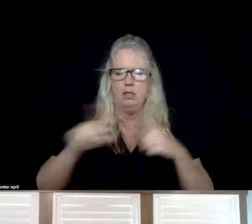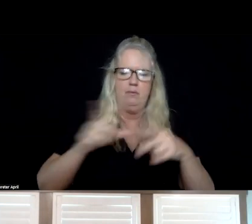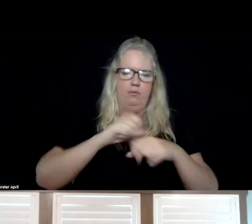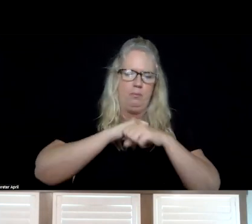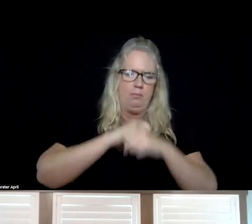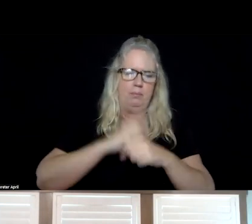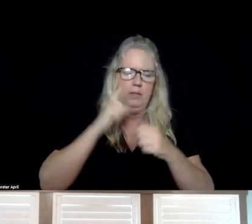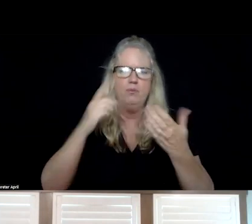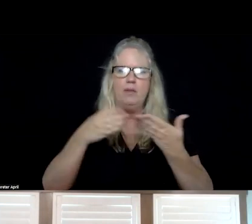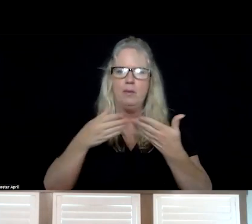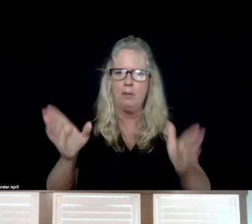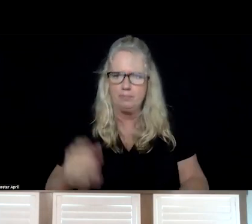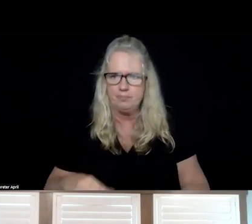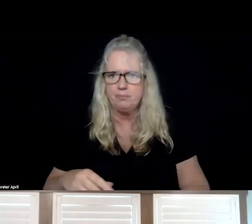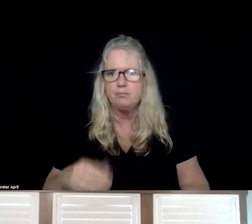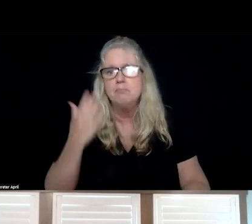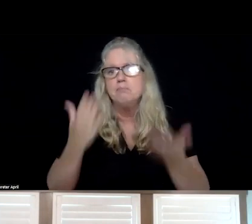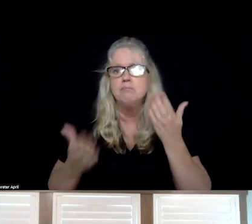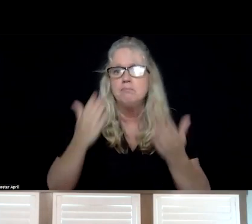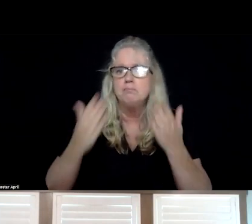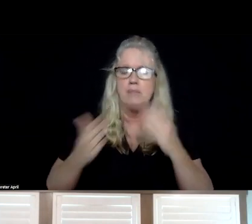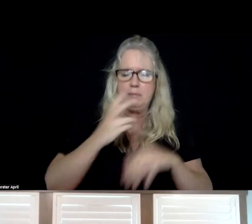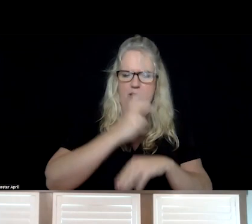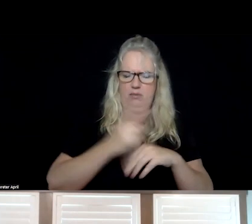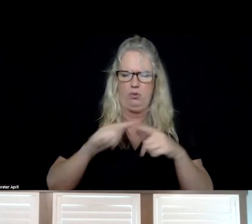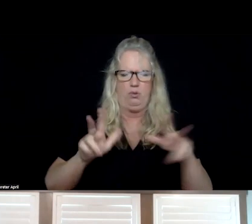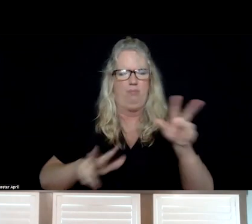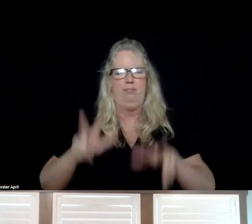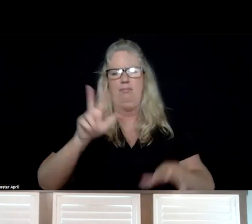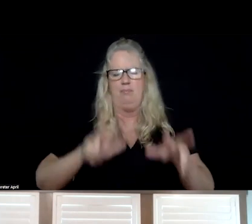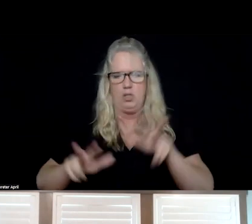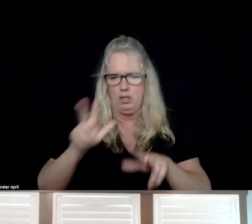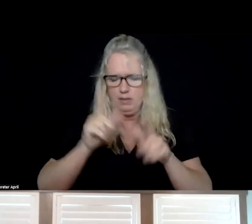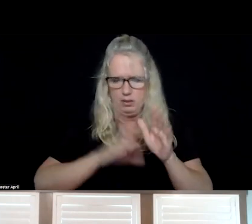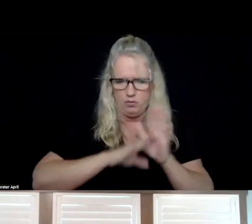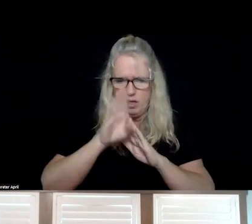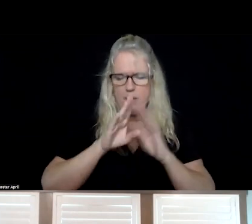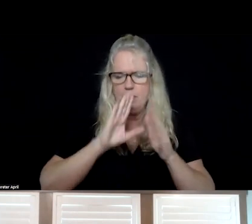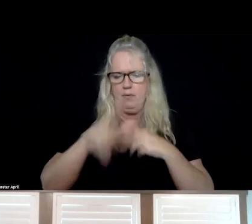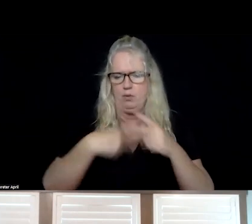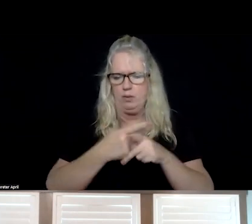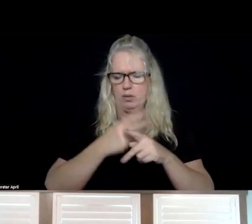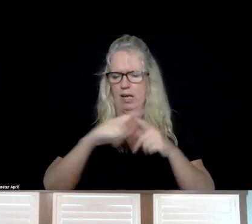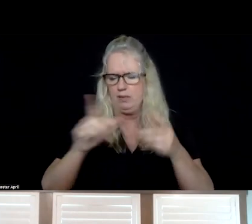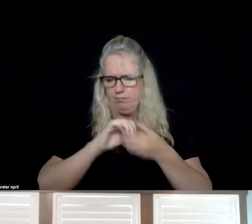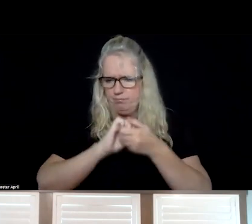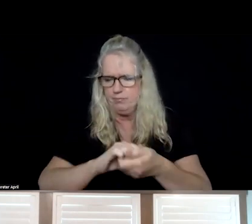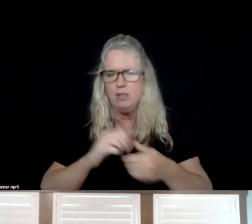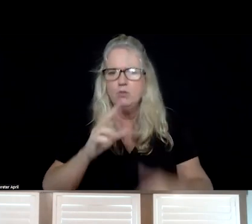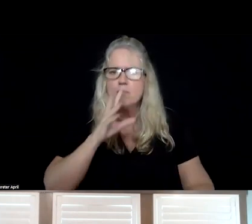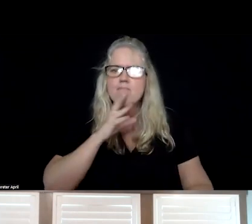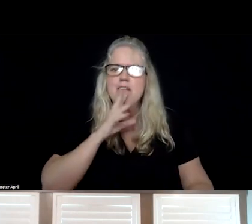public. It may be difficult and even awkward to get started working on these collaborations. We speak